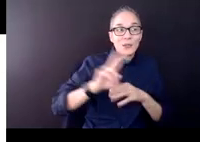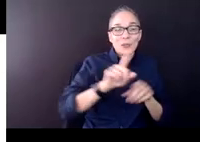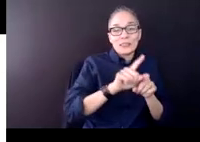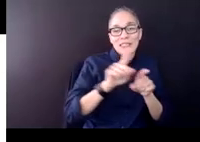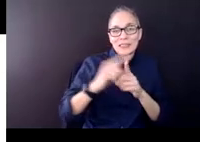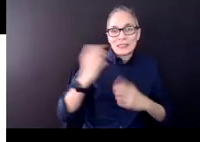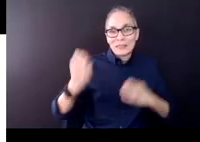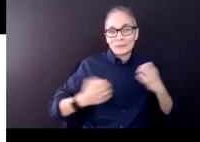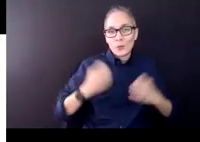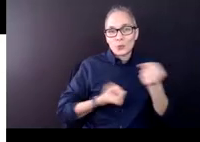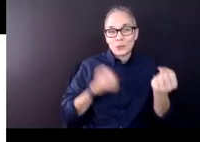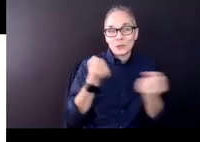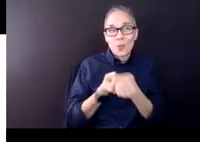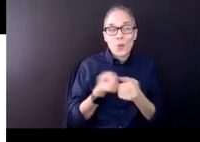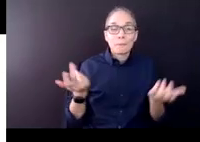support.